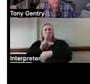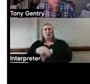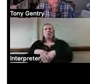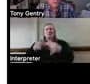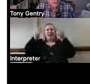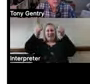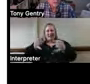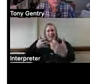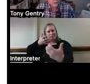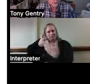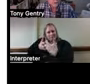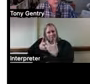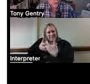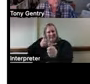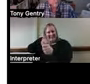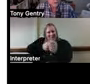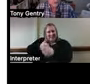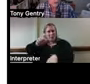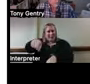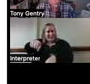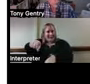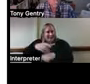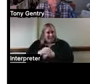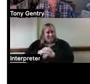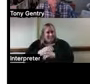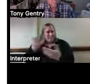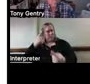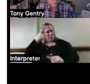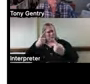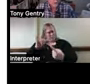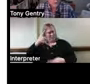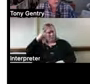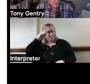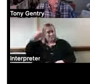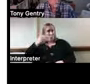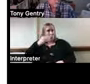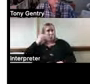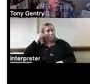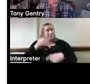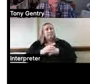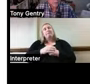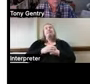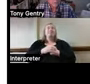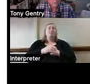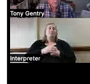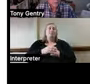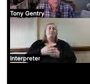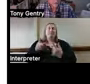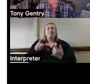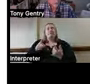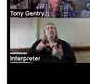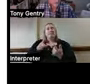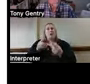each person's needs and interest might be considered a smart home. Smart home features are becoming increasingly